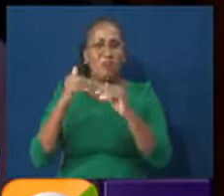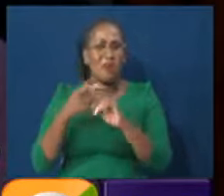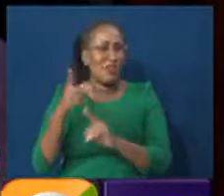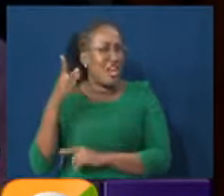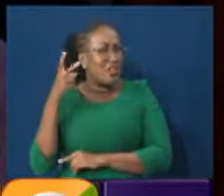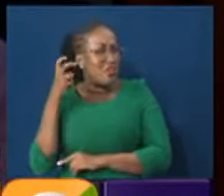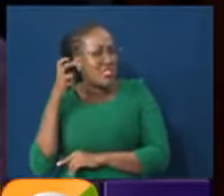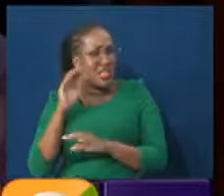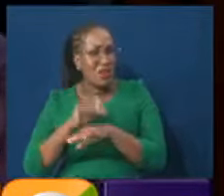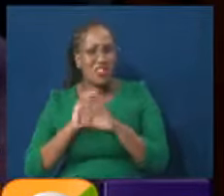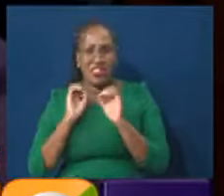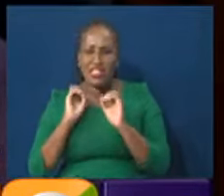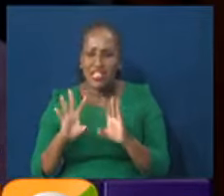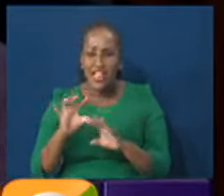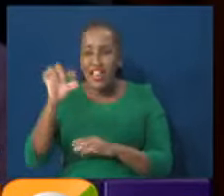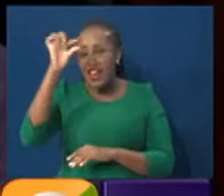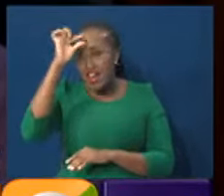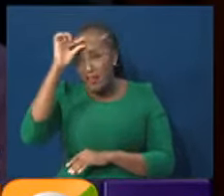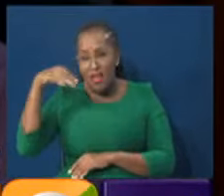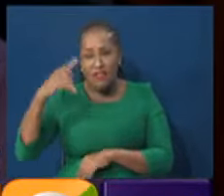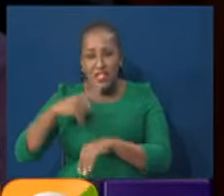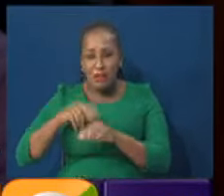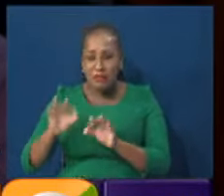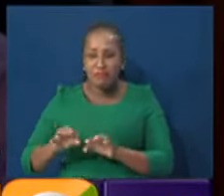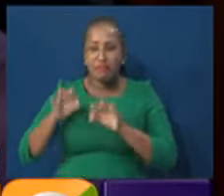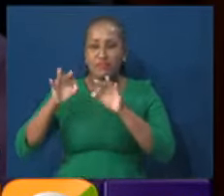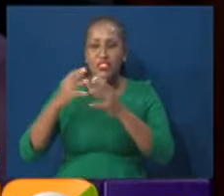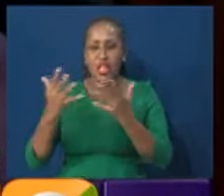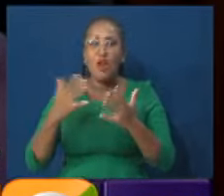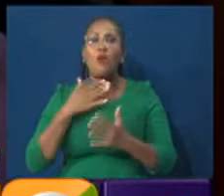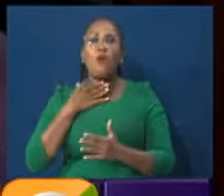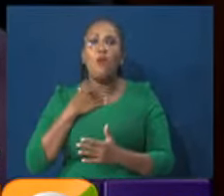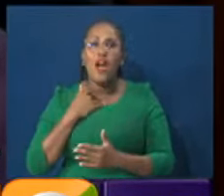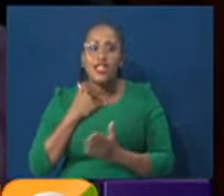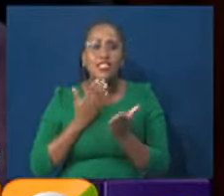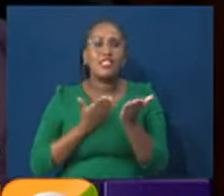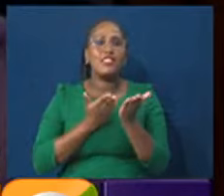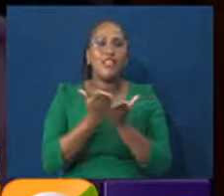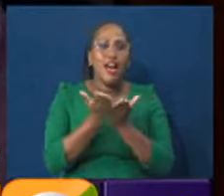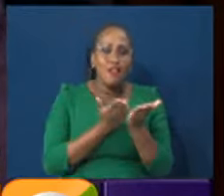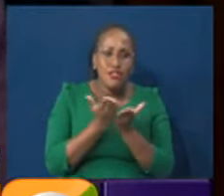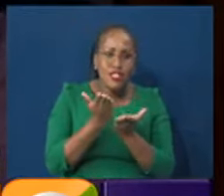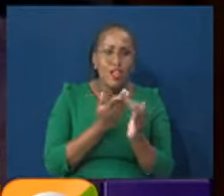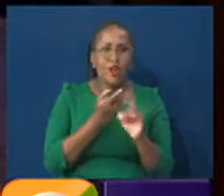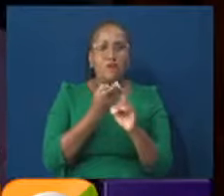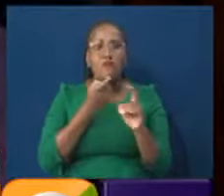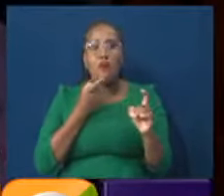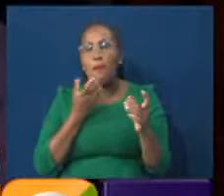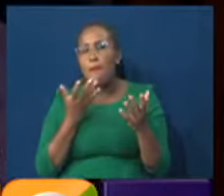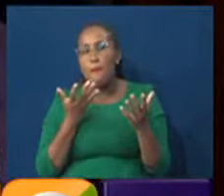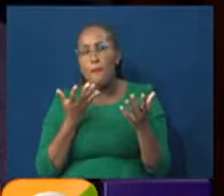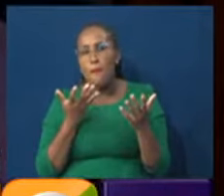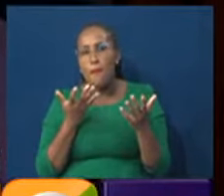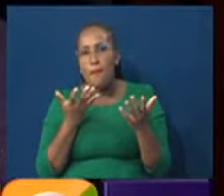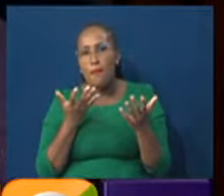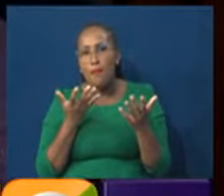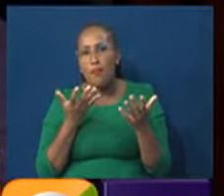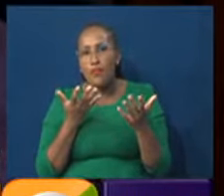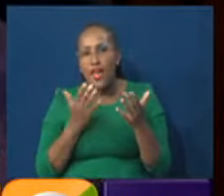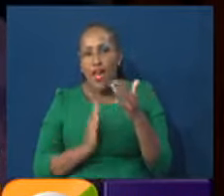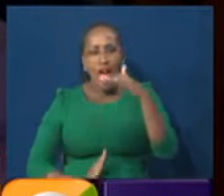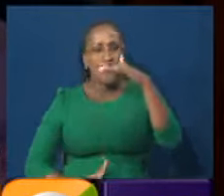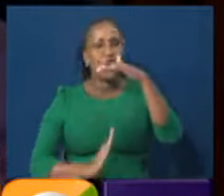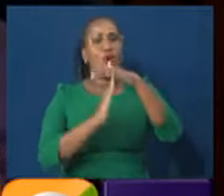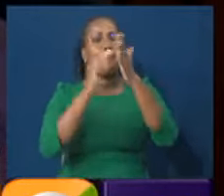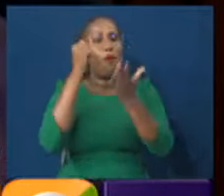The only thing is that they like lamentation. We want services right from the high office, that